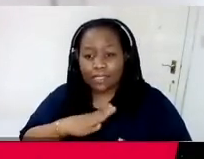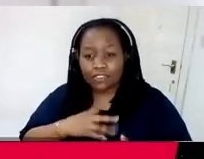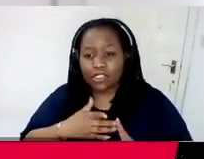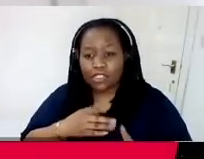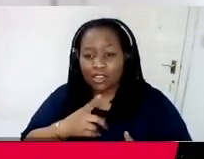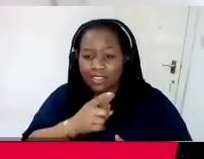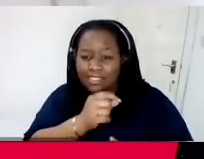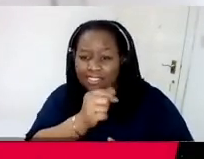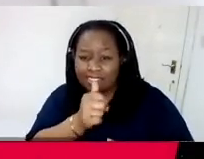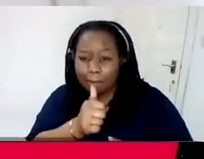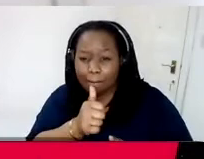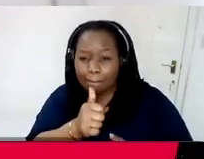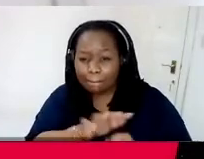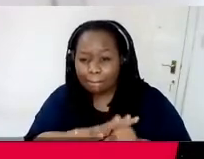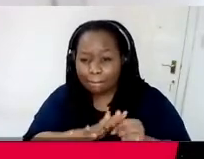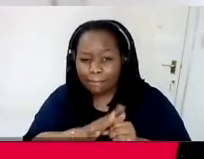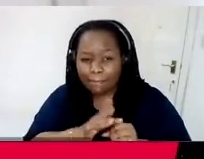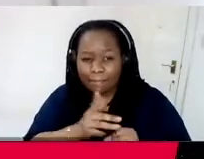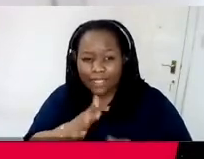cases.